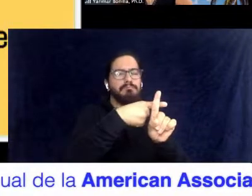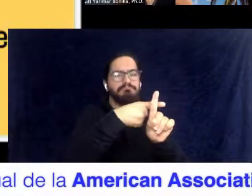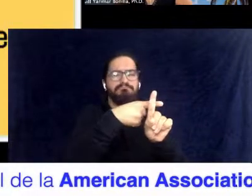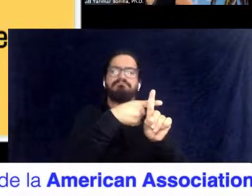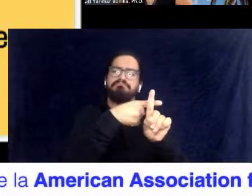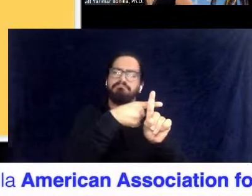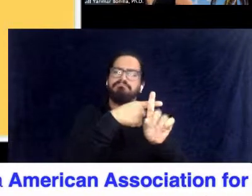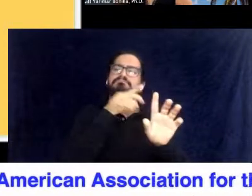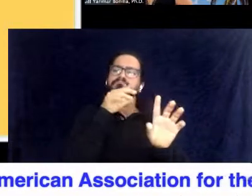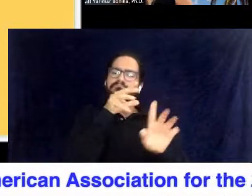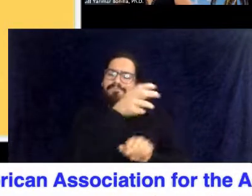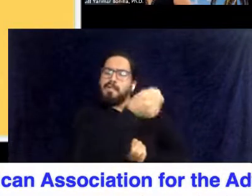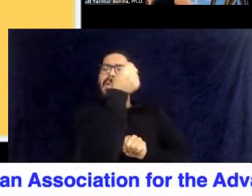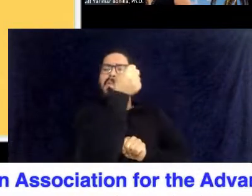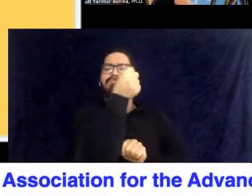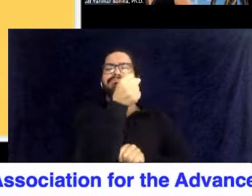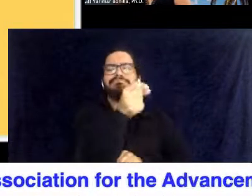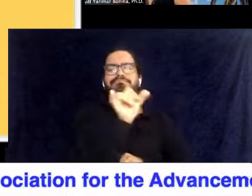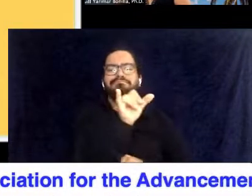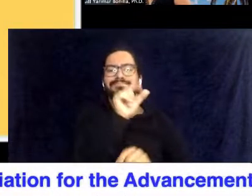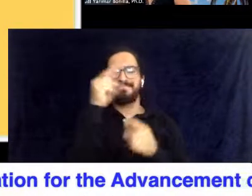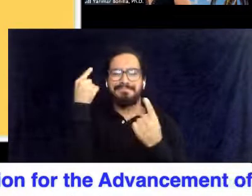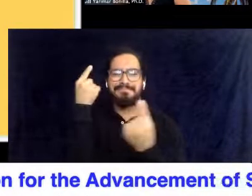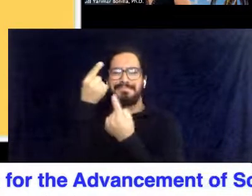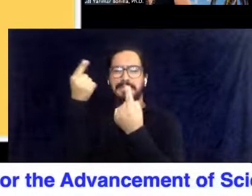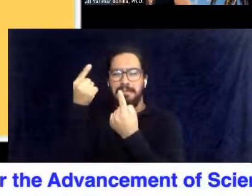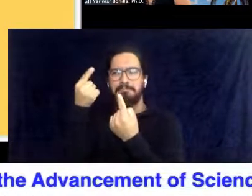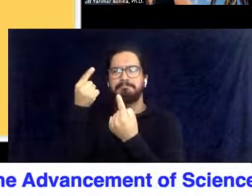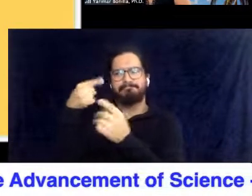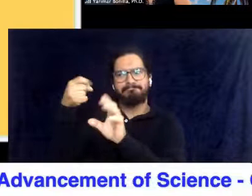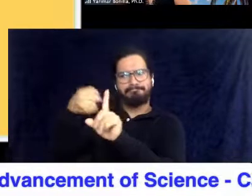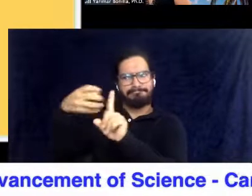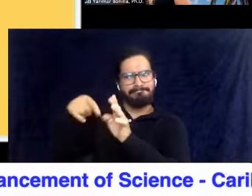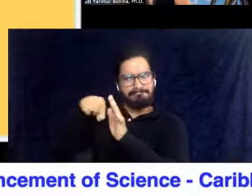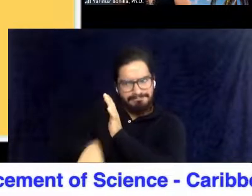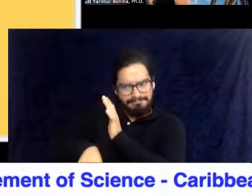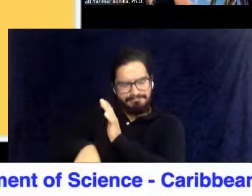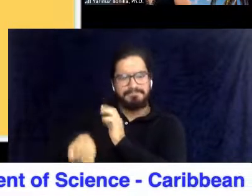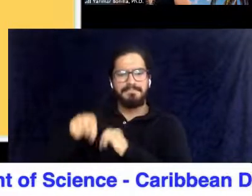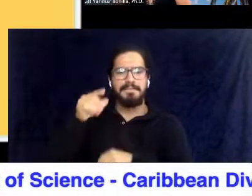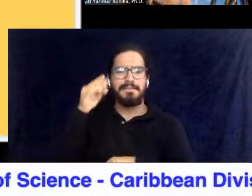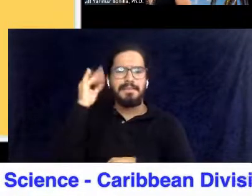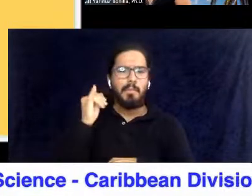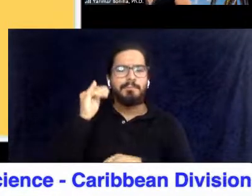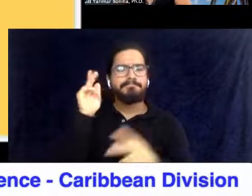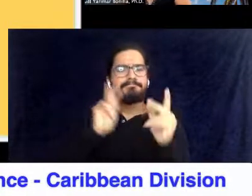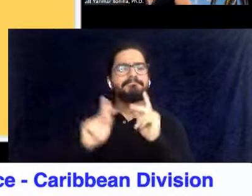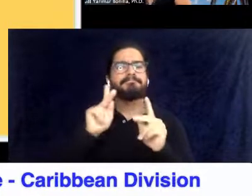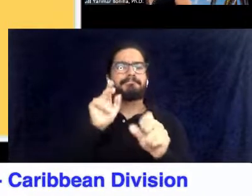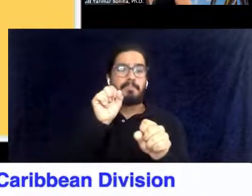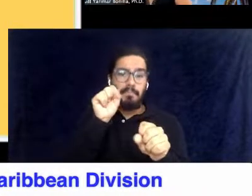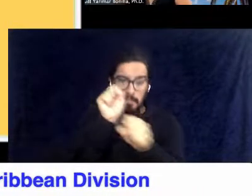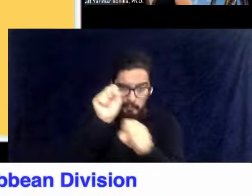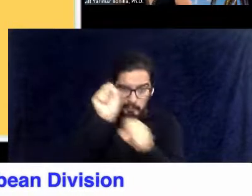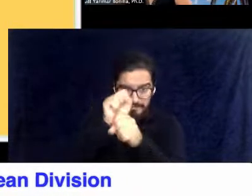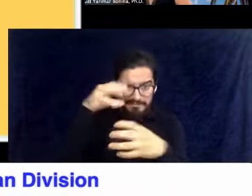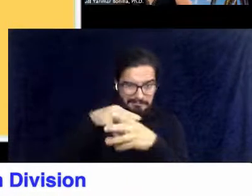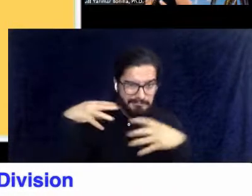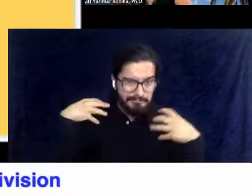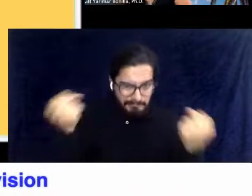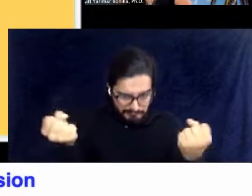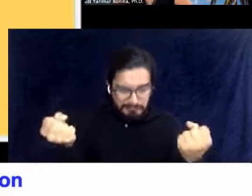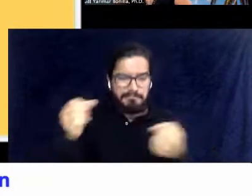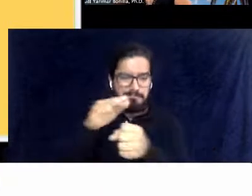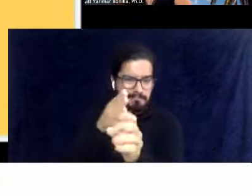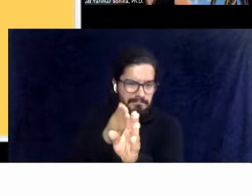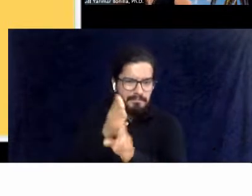you know, one thing that I think, especially people in the health field, that I know a lot of you are, you know, questions that I